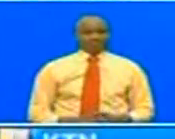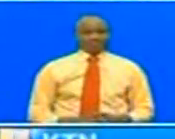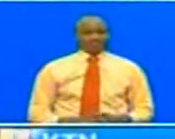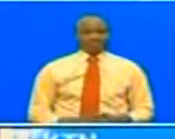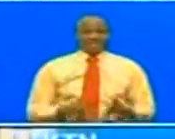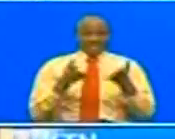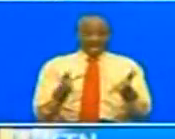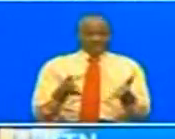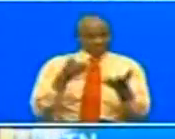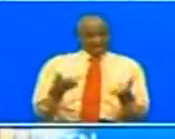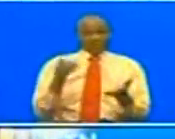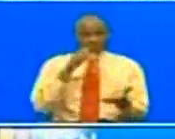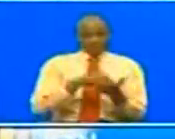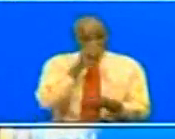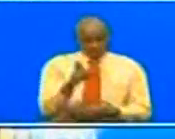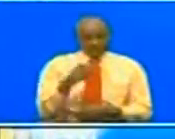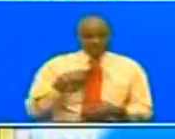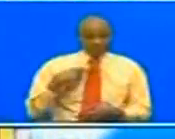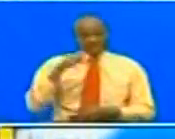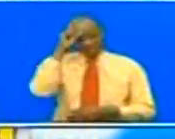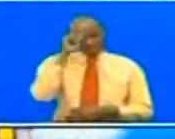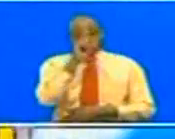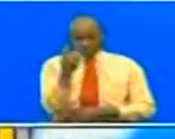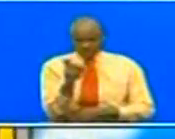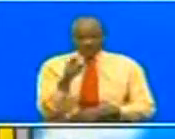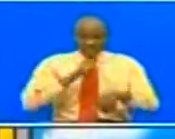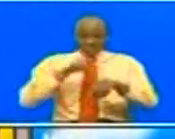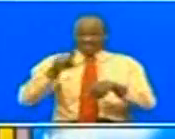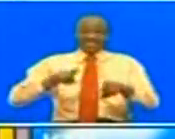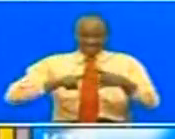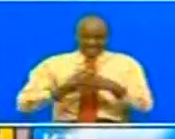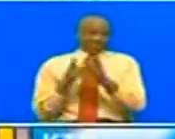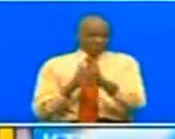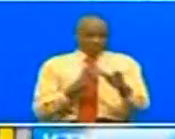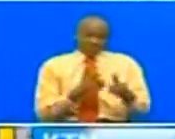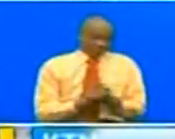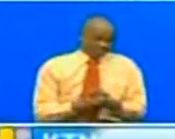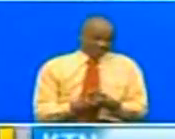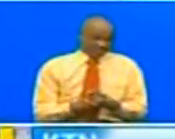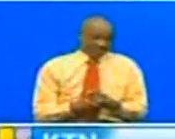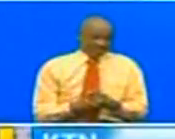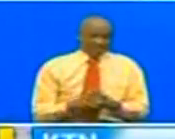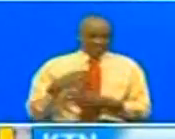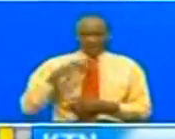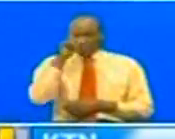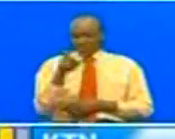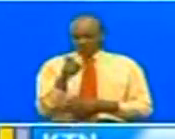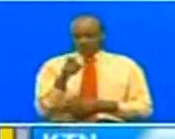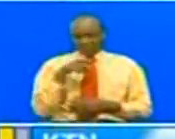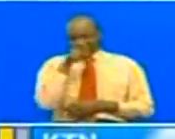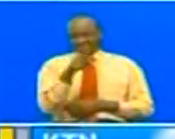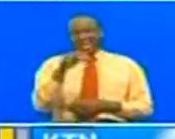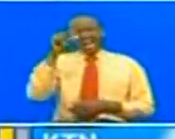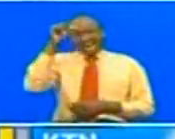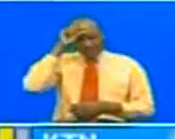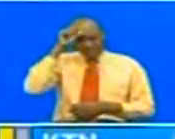Again, now the question of the government's response time, even in this attack, comes to mind. And the question is the